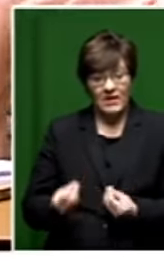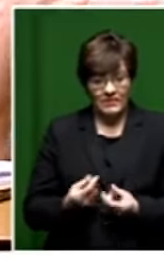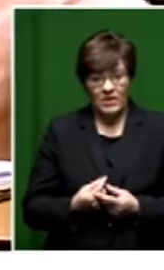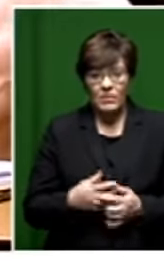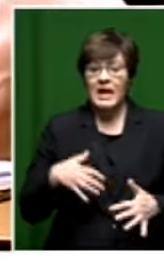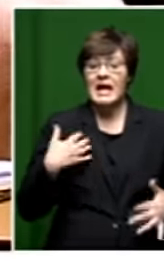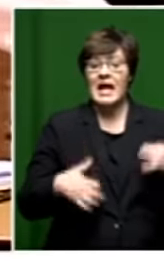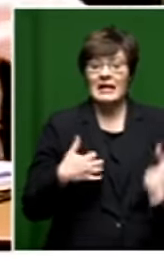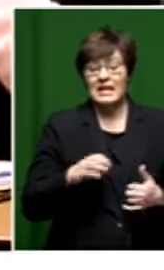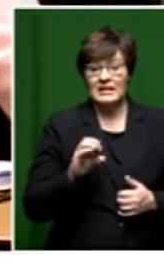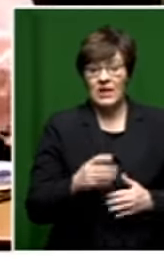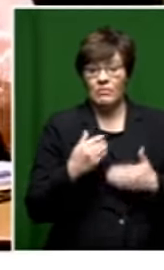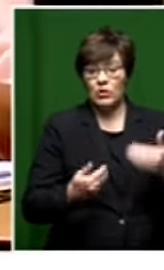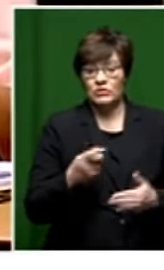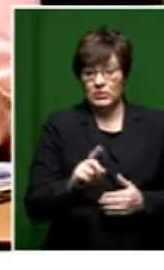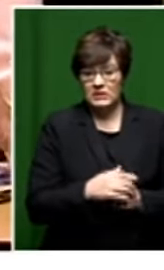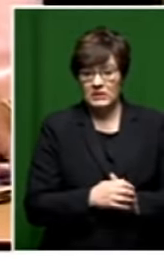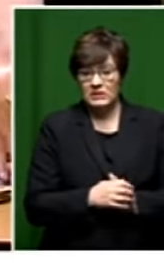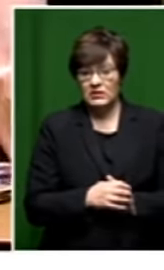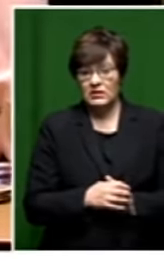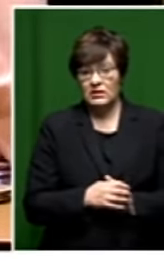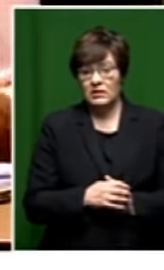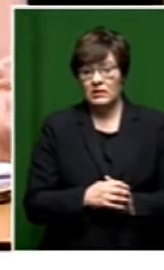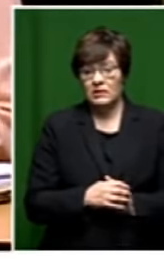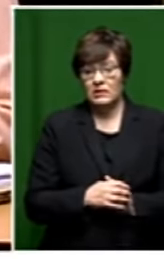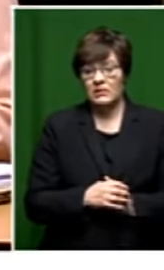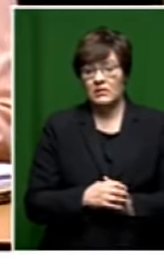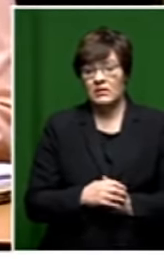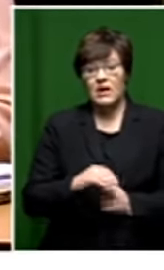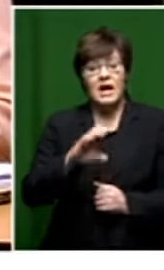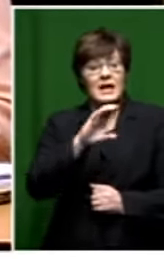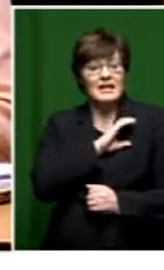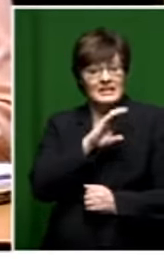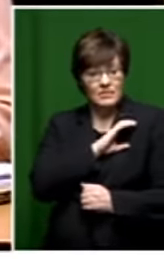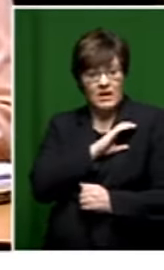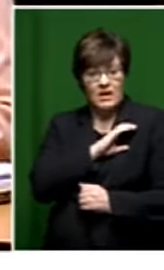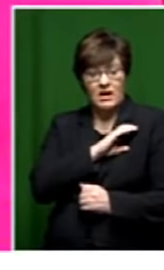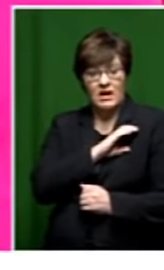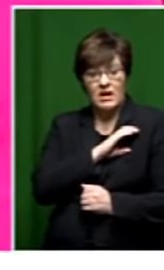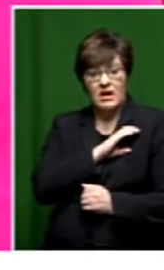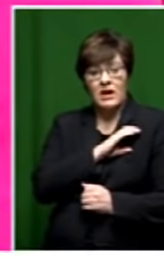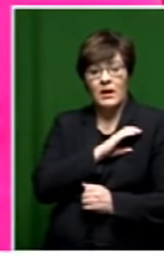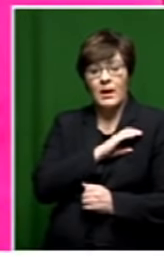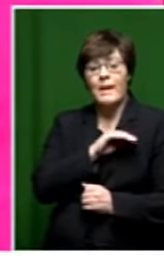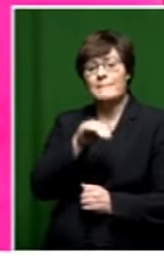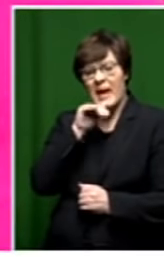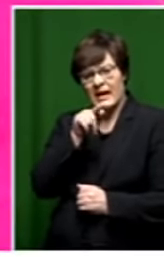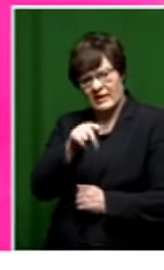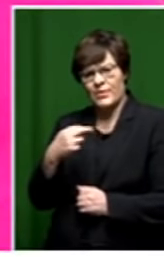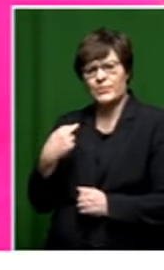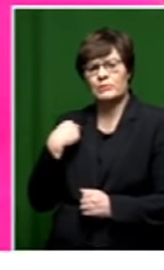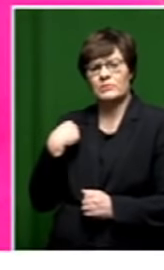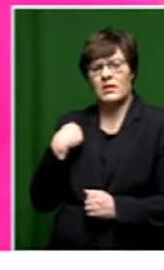is quite exciting about this process is that customers now can start holding the banks